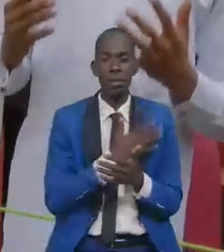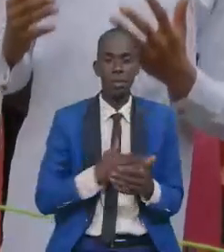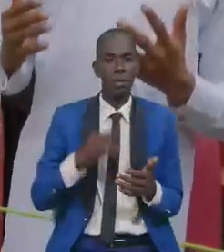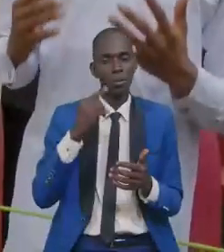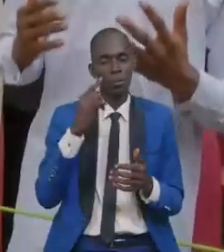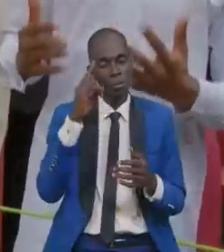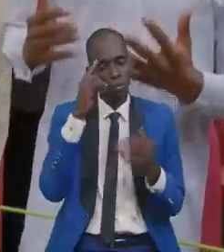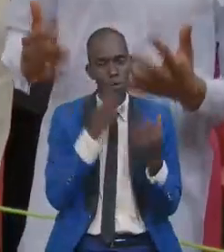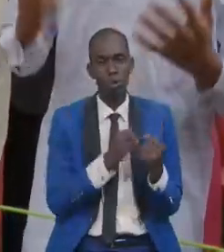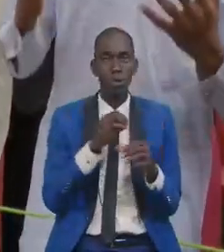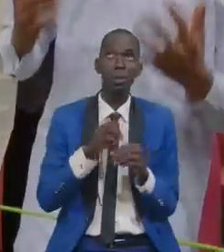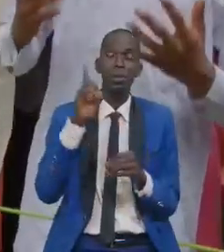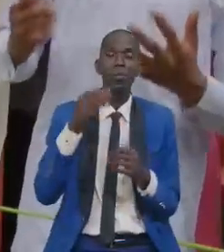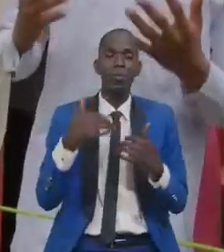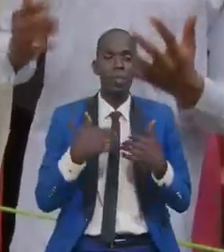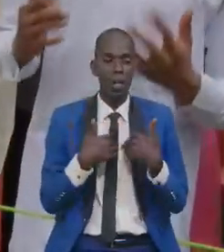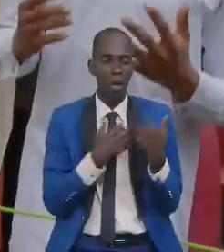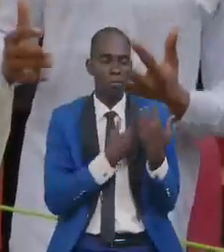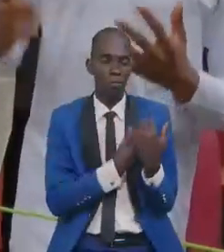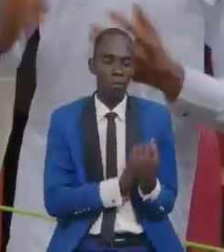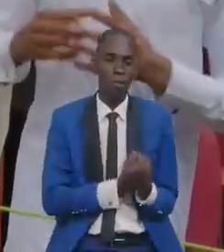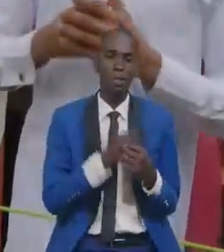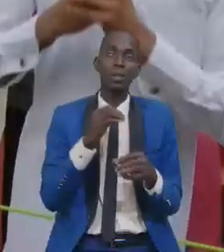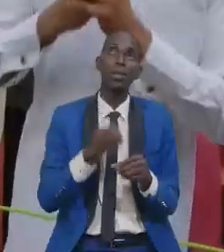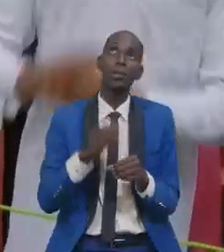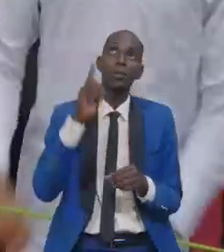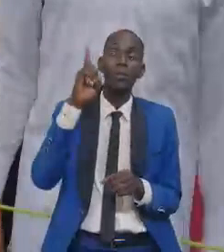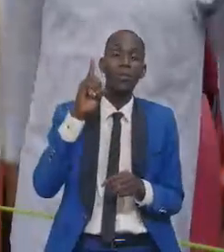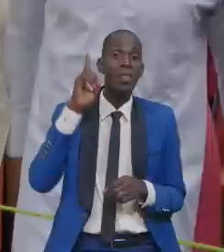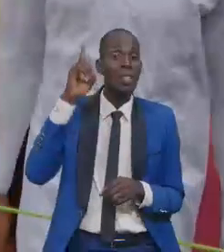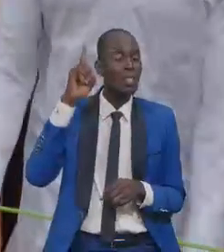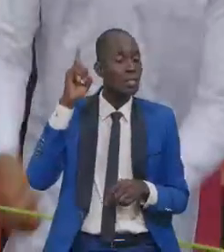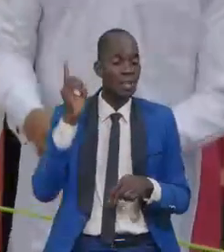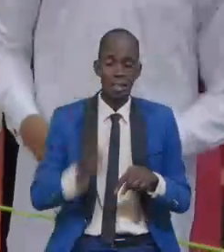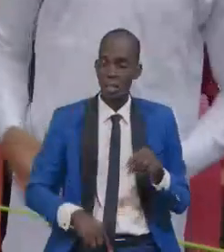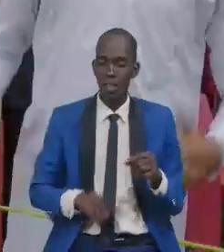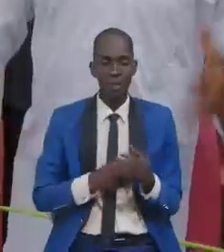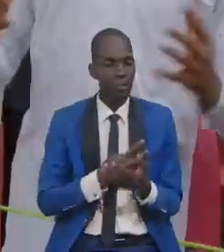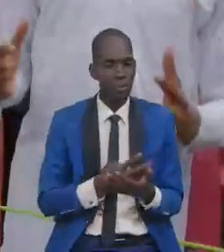Have confidence in him. He cannot fail.